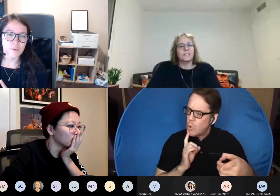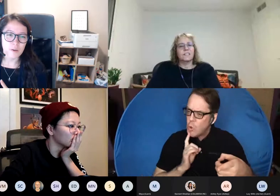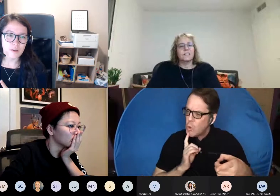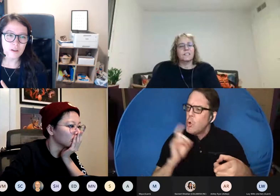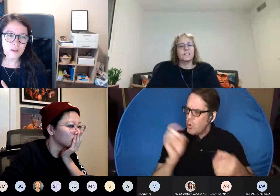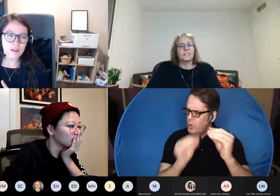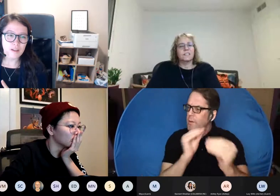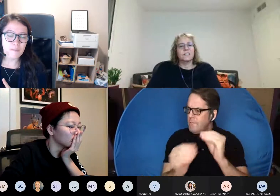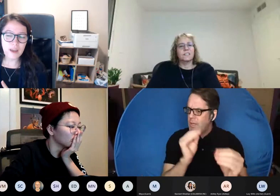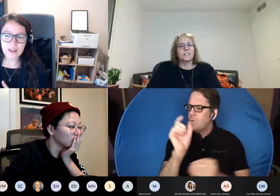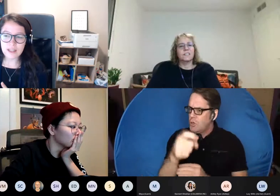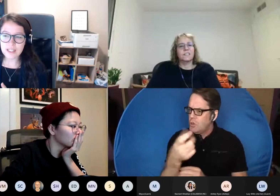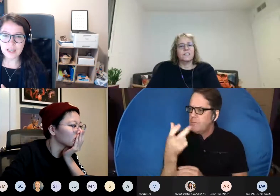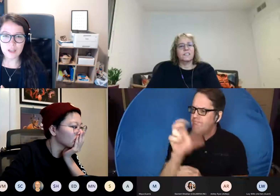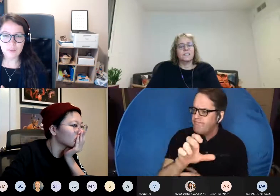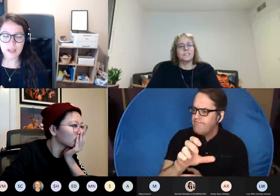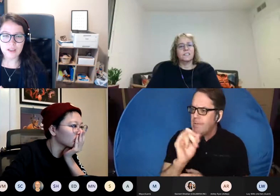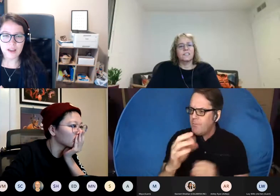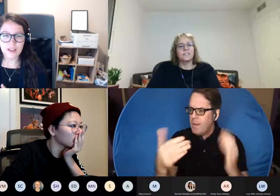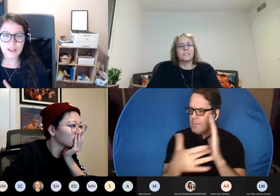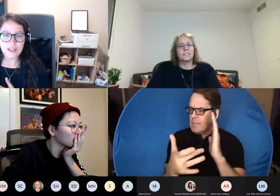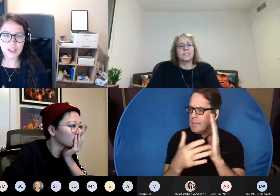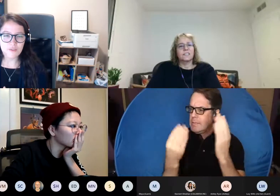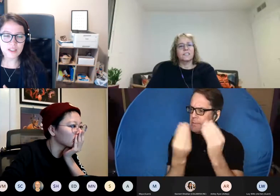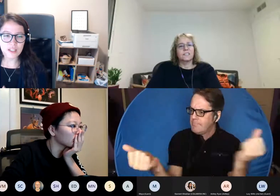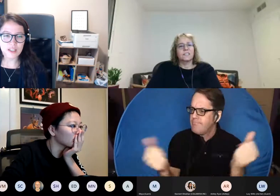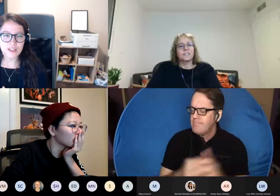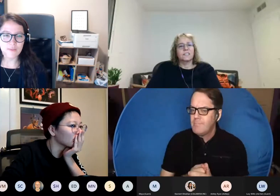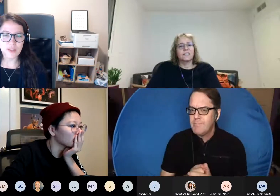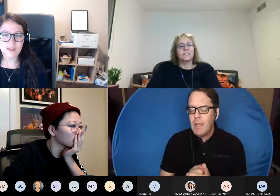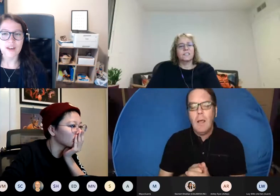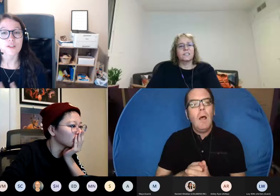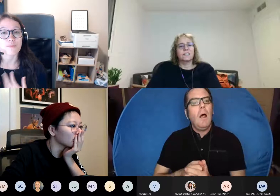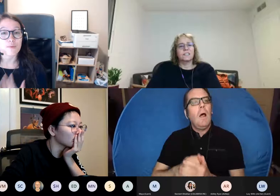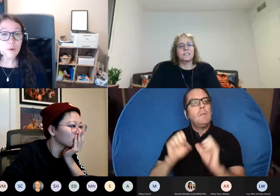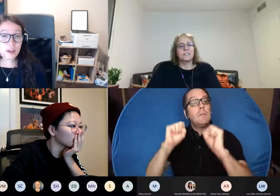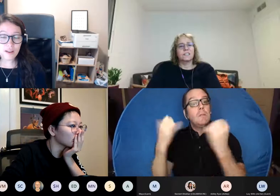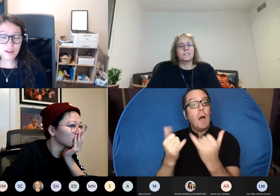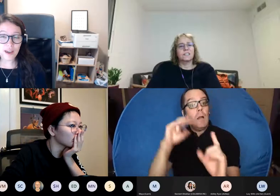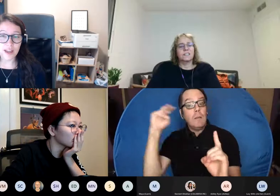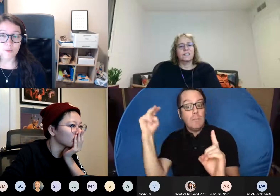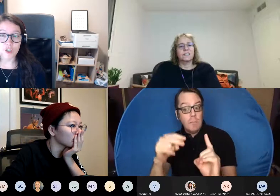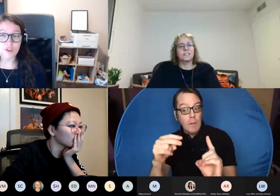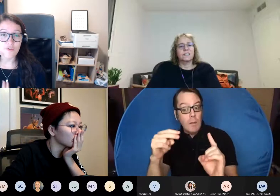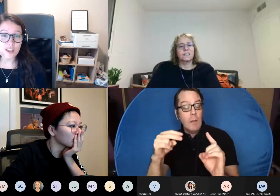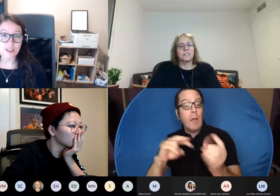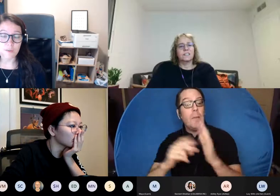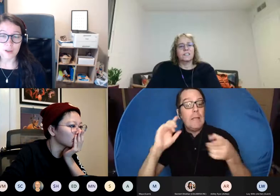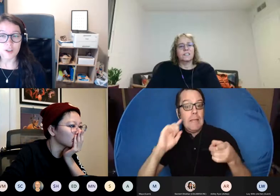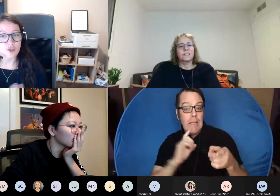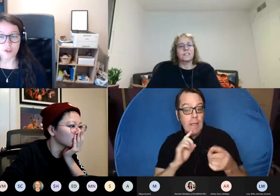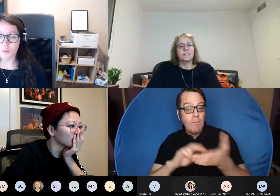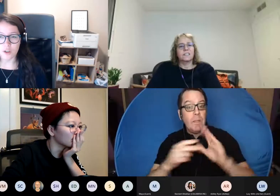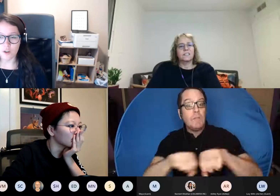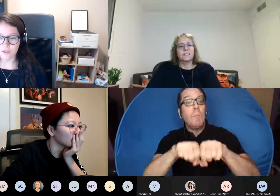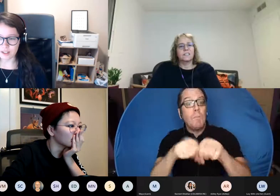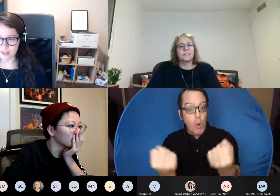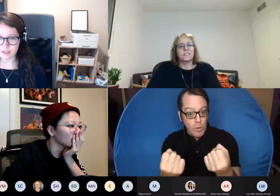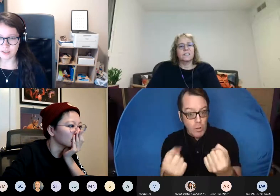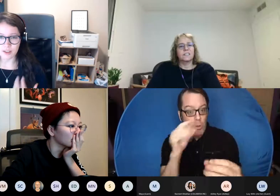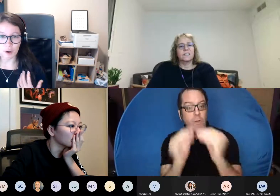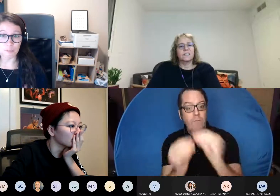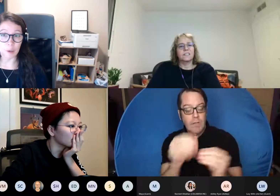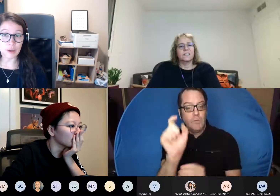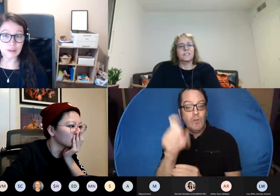it possible. The main idea here being that deafness is something that is broken, and we should fix it because shouldn't we all